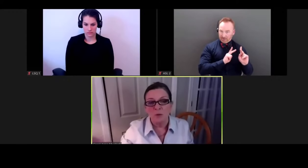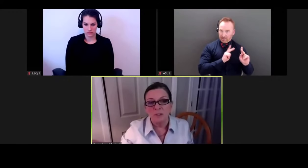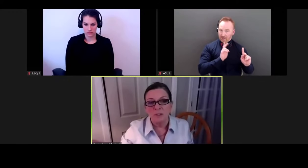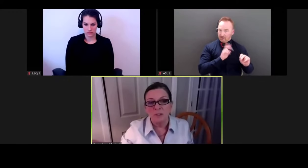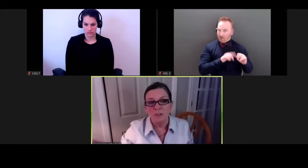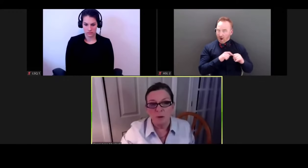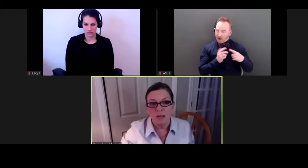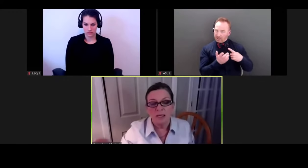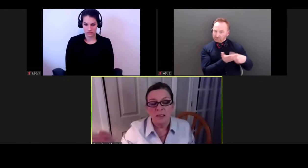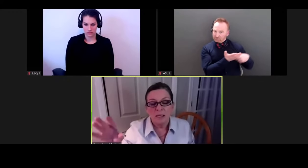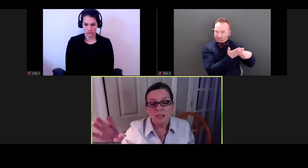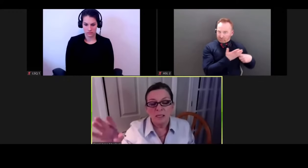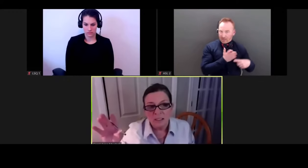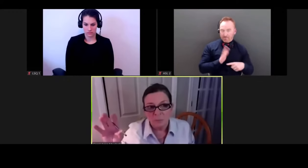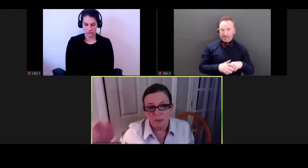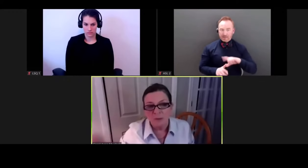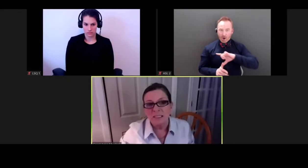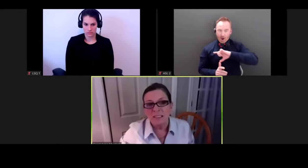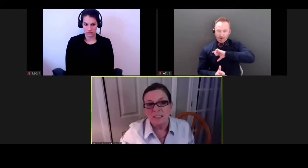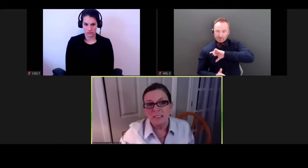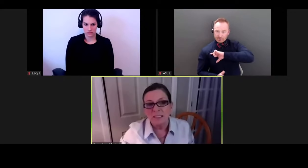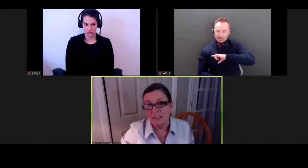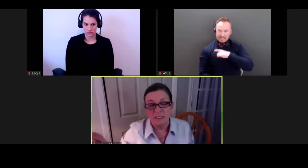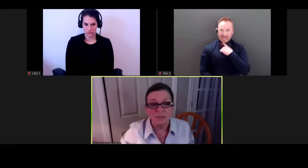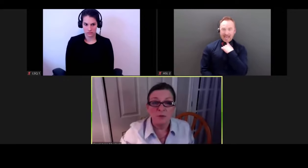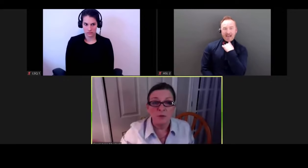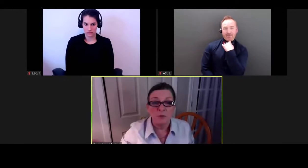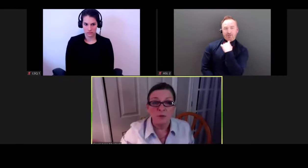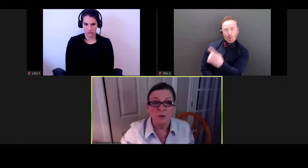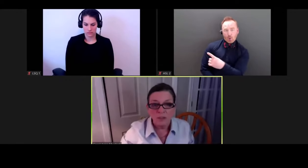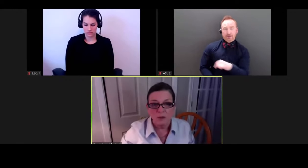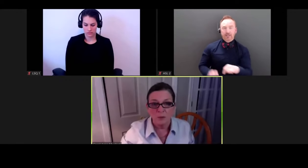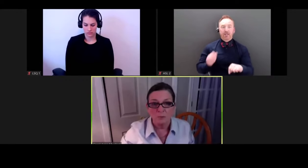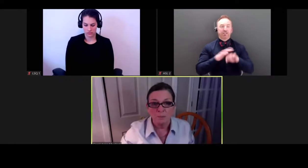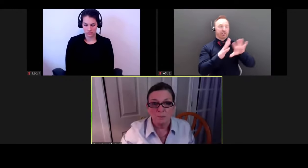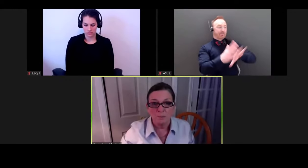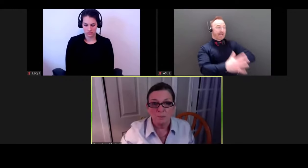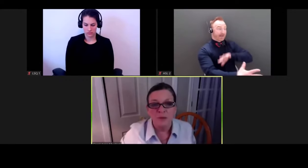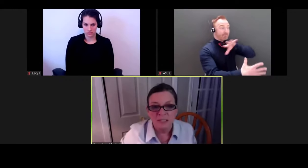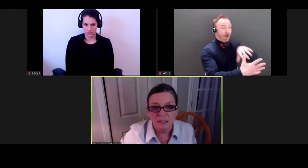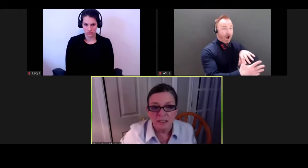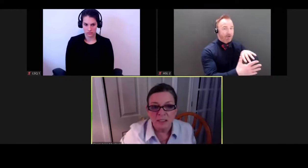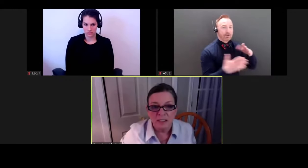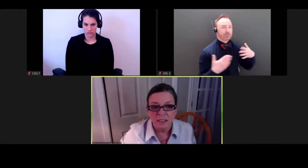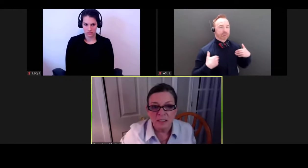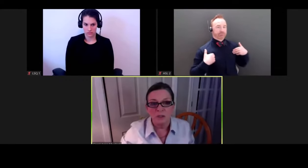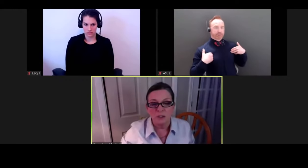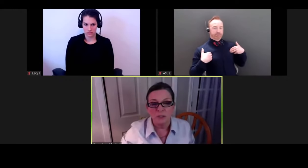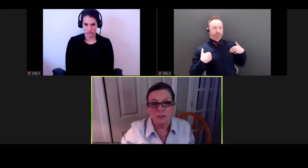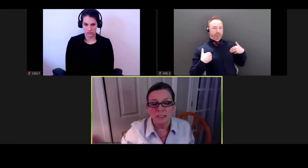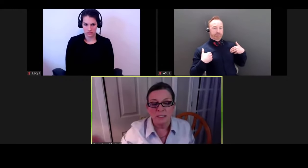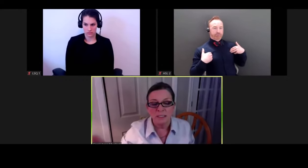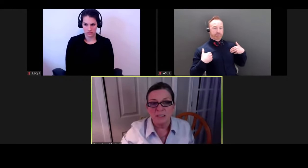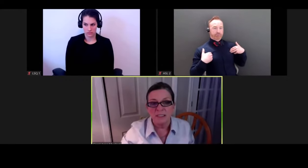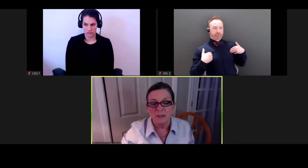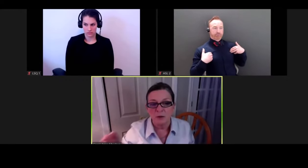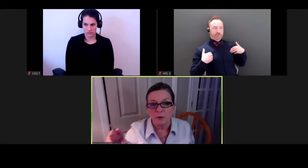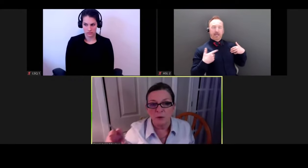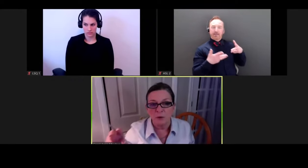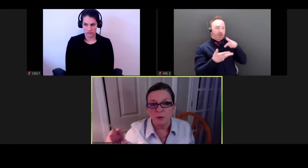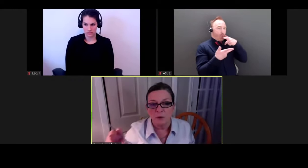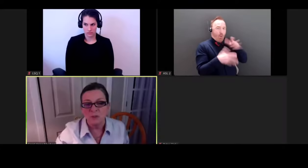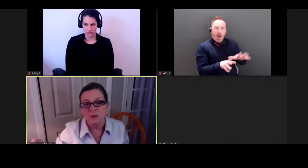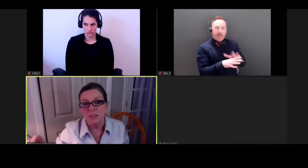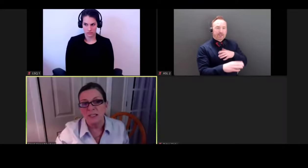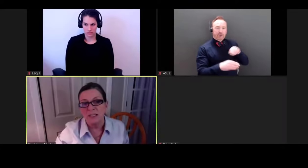have been told to stand by and not police those incidents, even though they want to, for fear of escalating the situation. Can you address that? Are